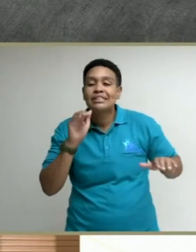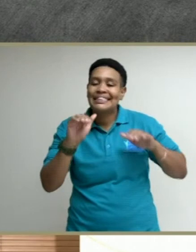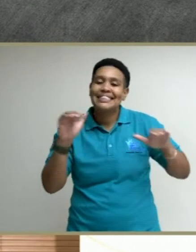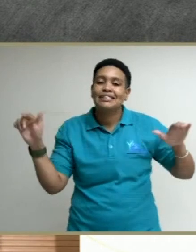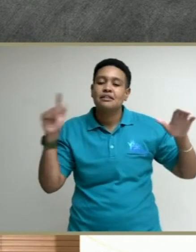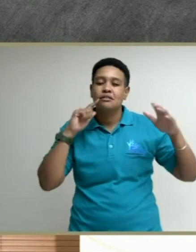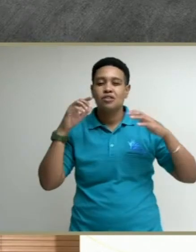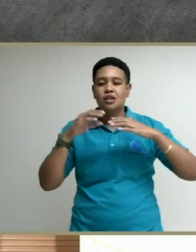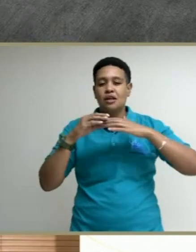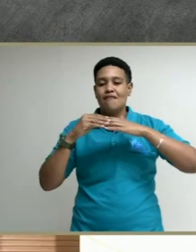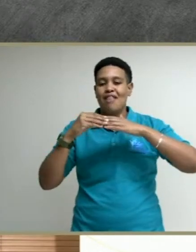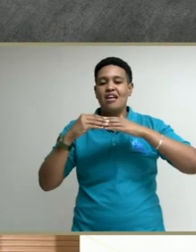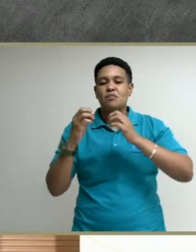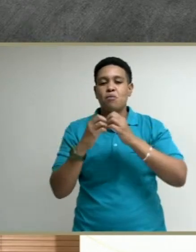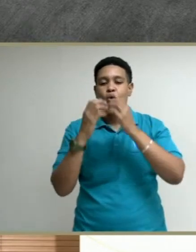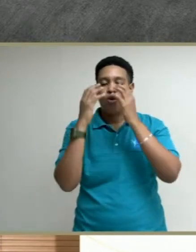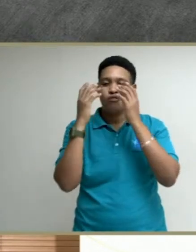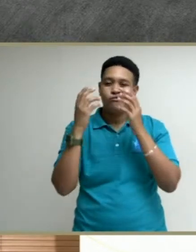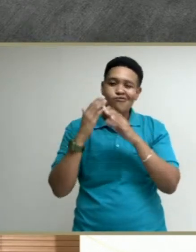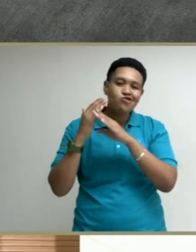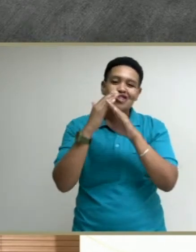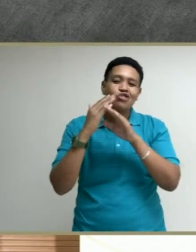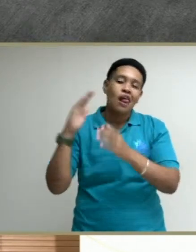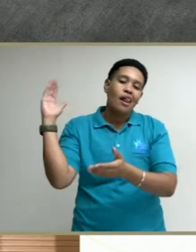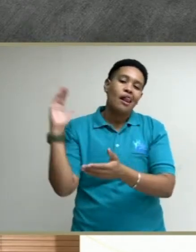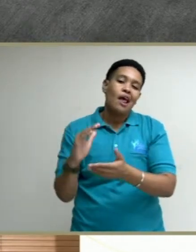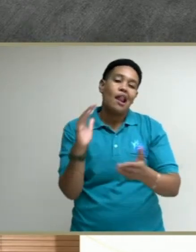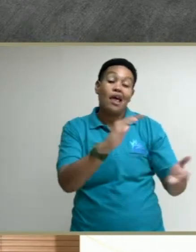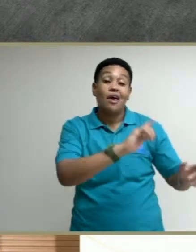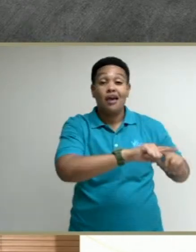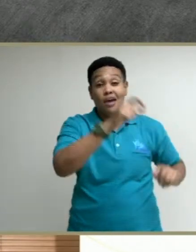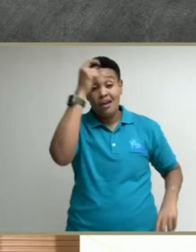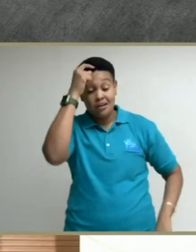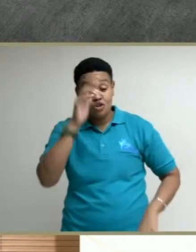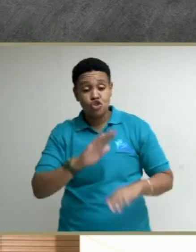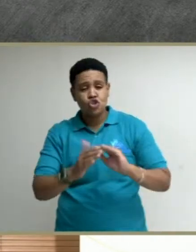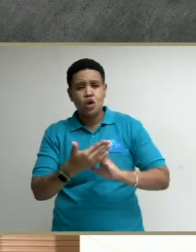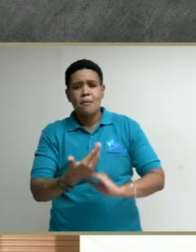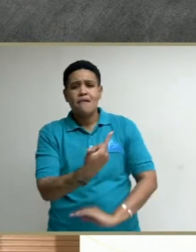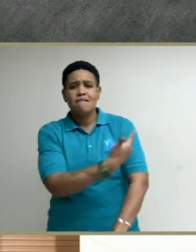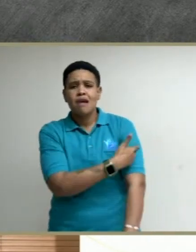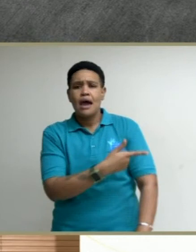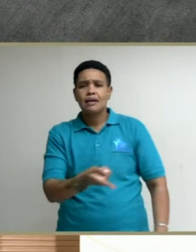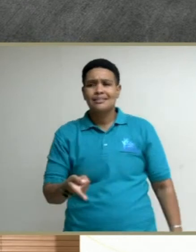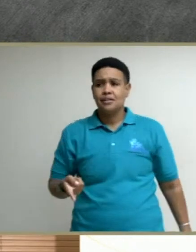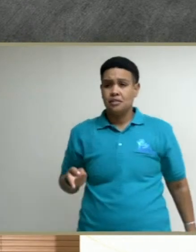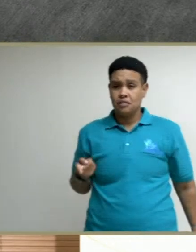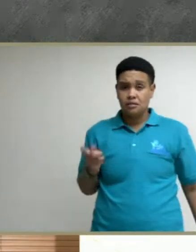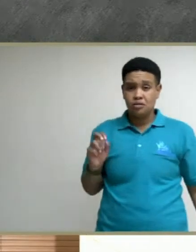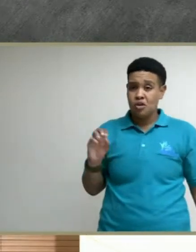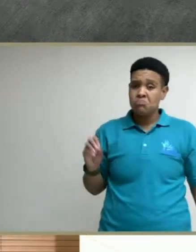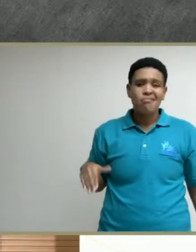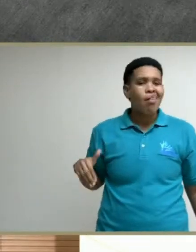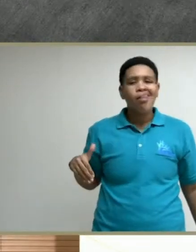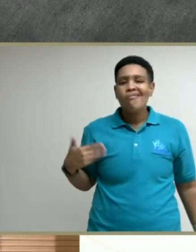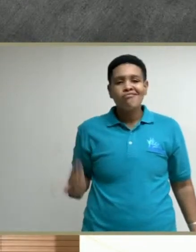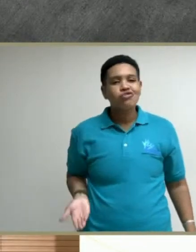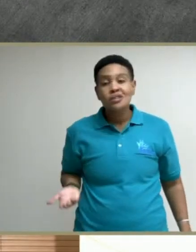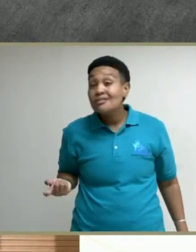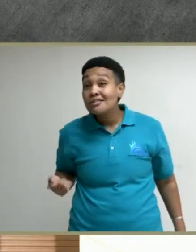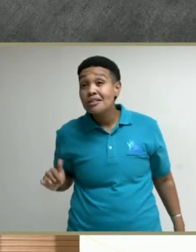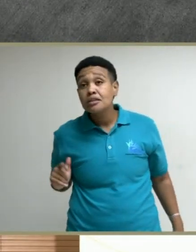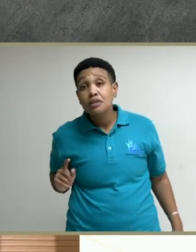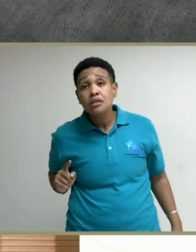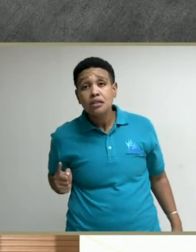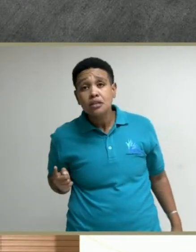of restrictions. In Jamaica, however, our vaccination rates are not so high, and that, of course, is